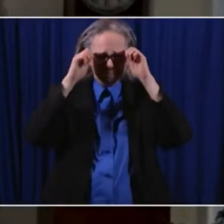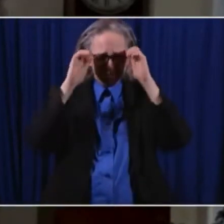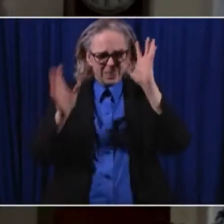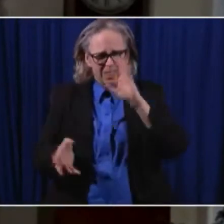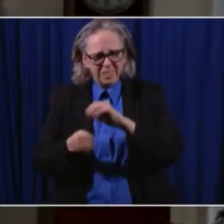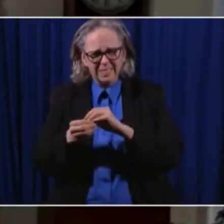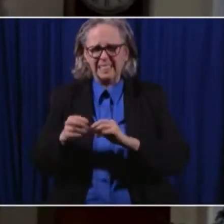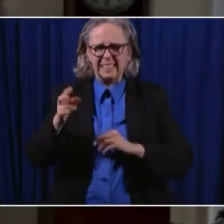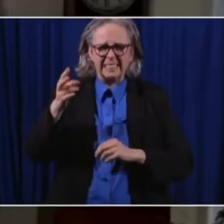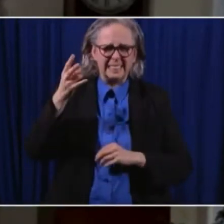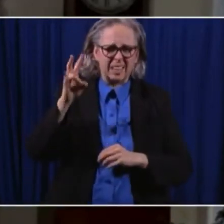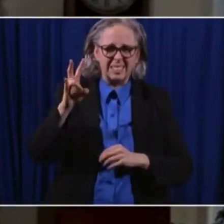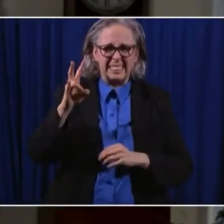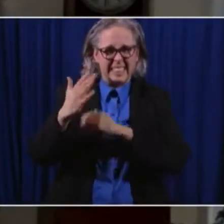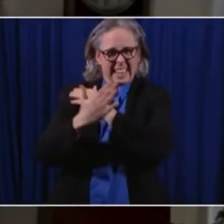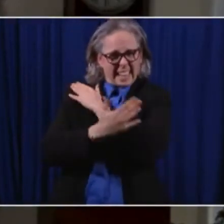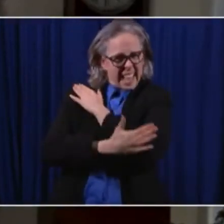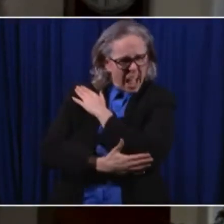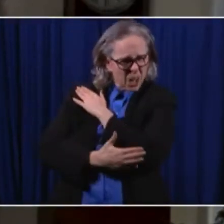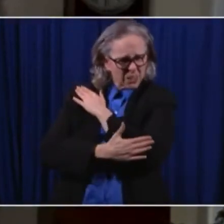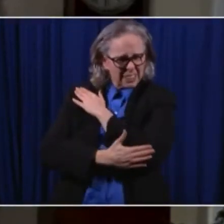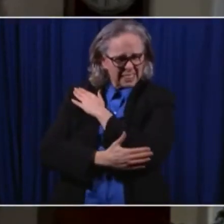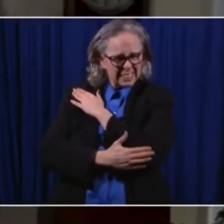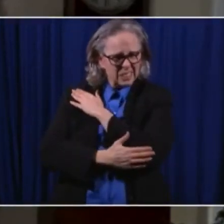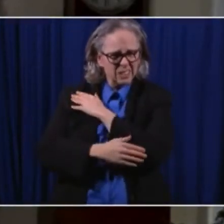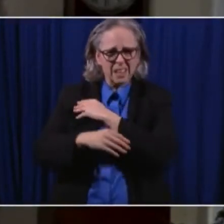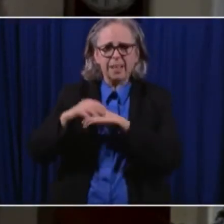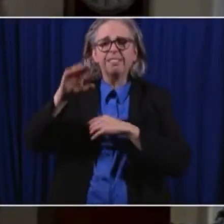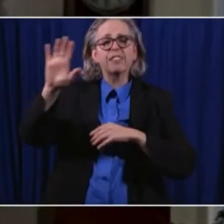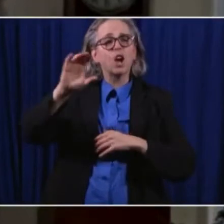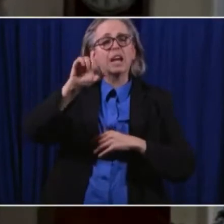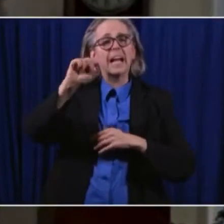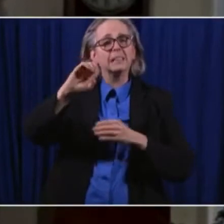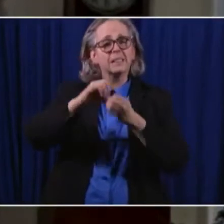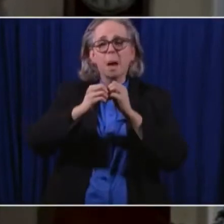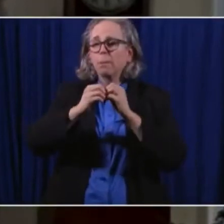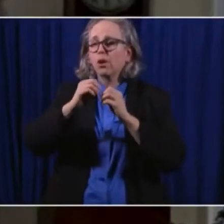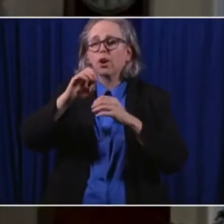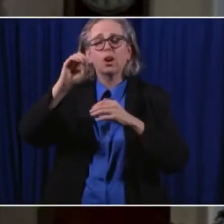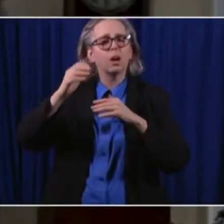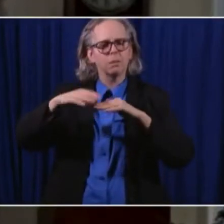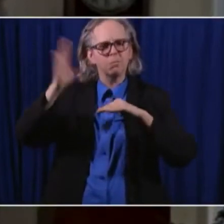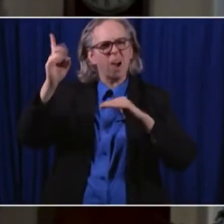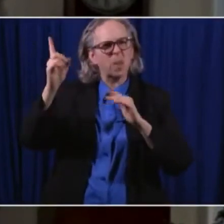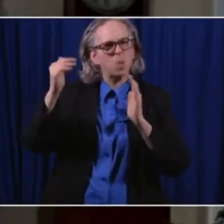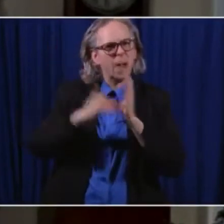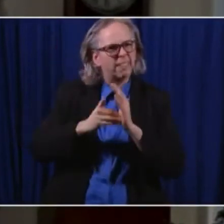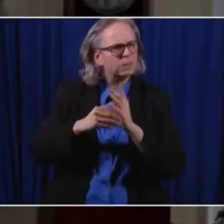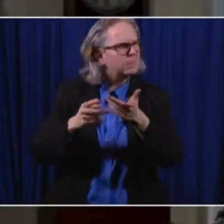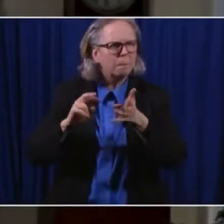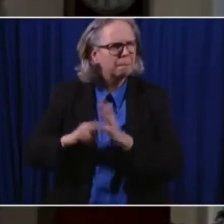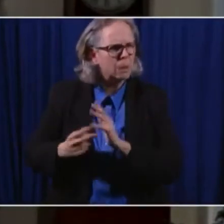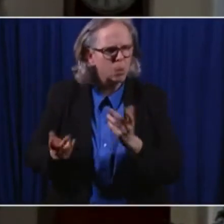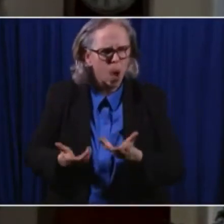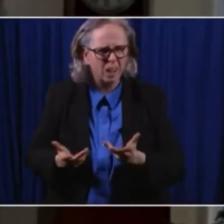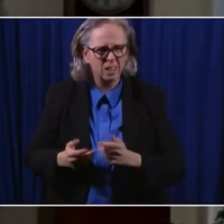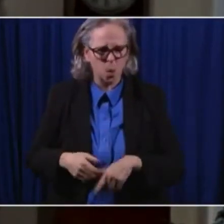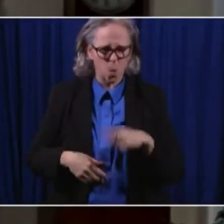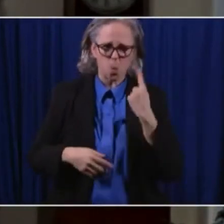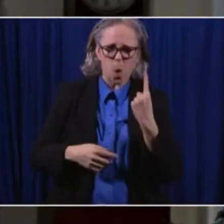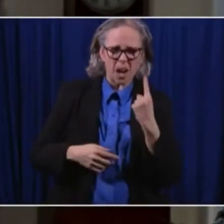over 1,000, meaning that at least 1% of the people in these counties have been tested positive for the